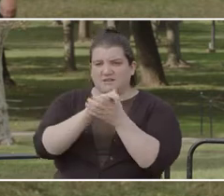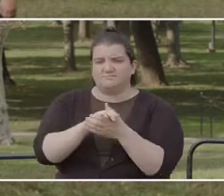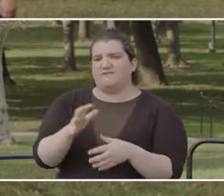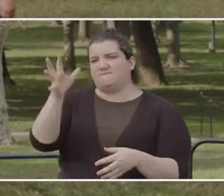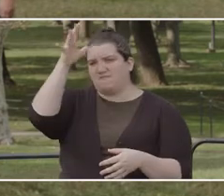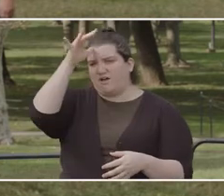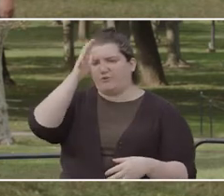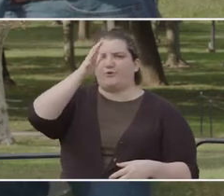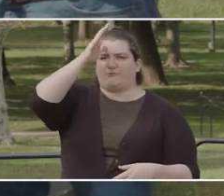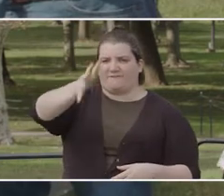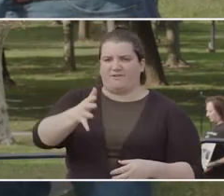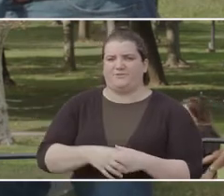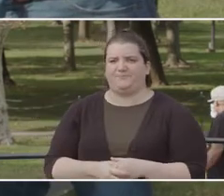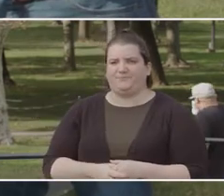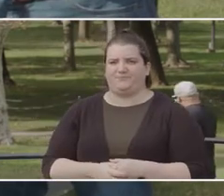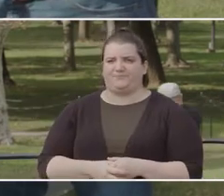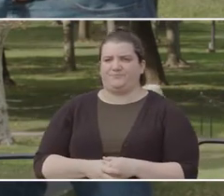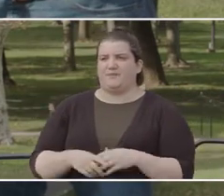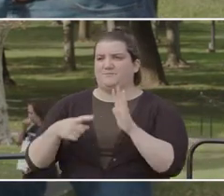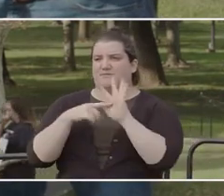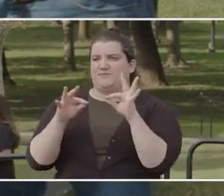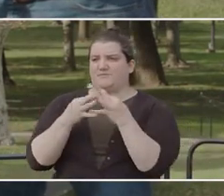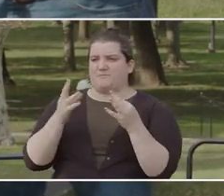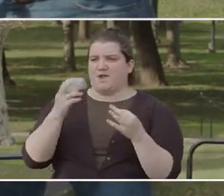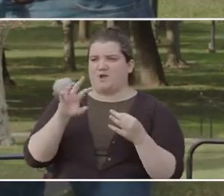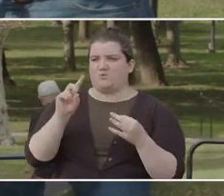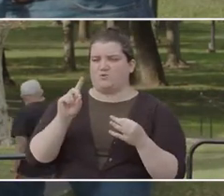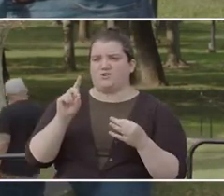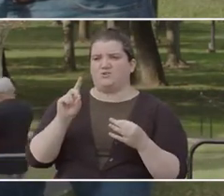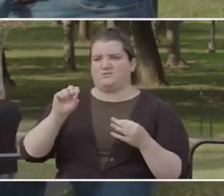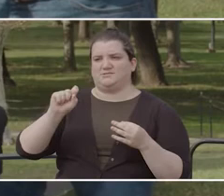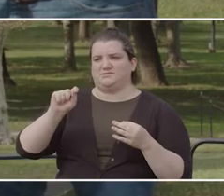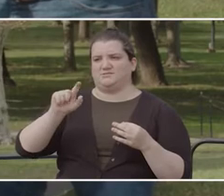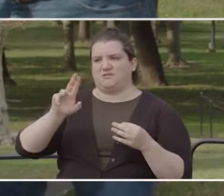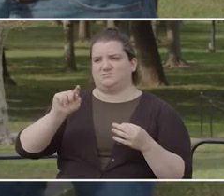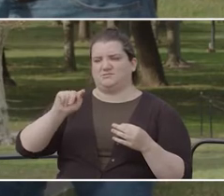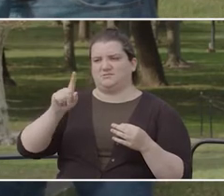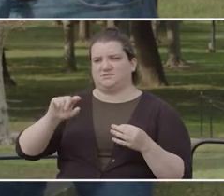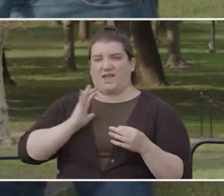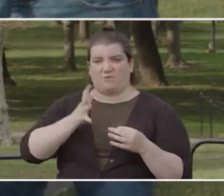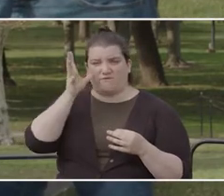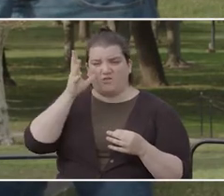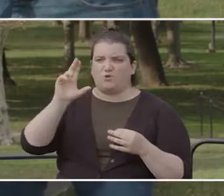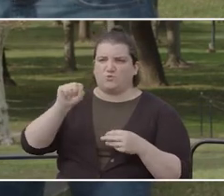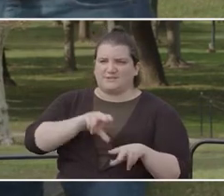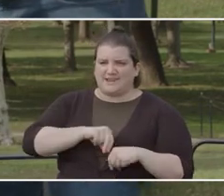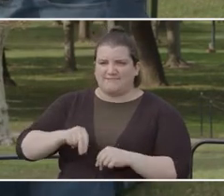grandfather. On behalf of the family of Howard Kent Stutz, our father, U.S. Navy, we love